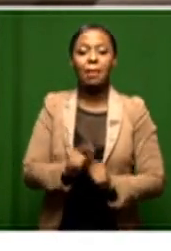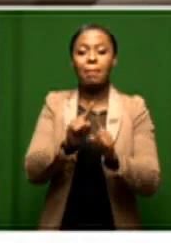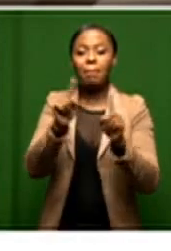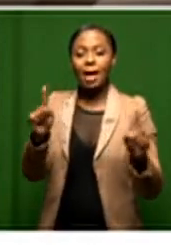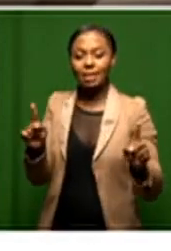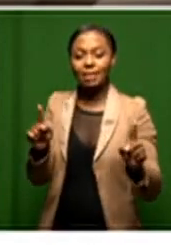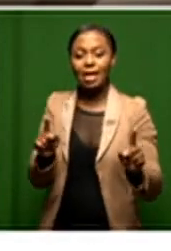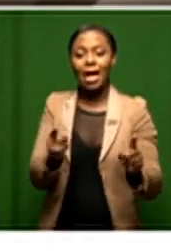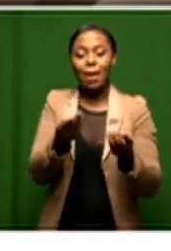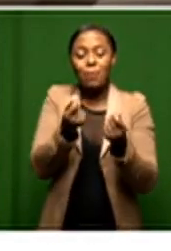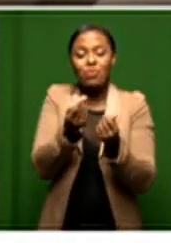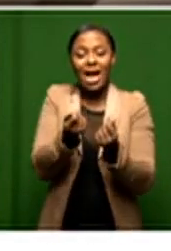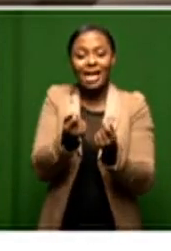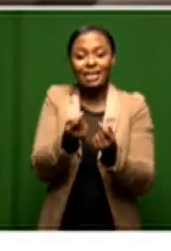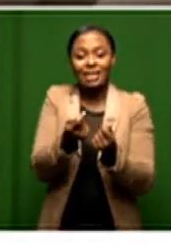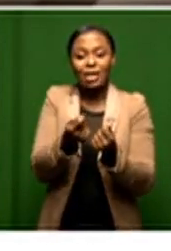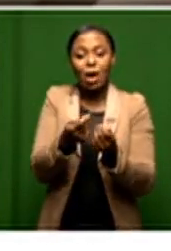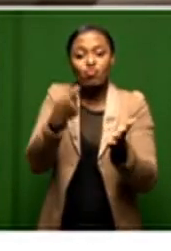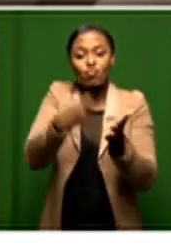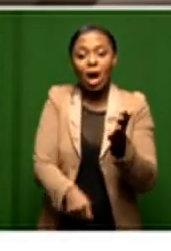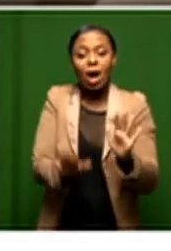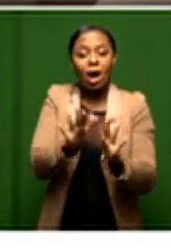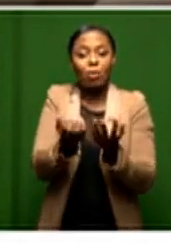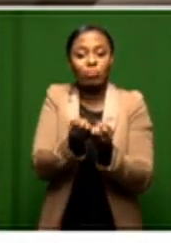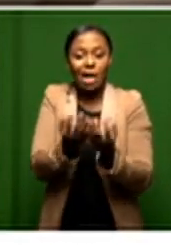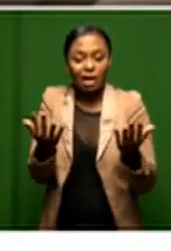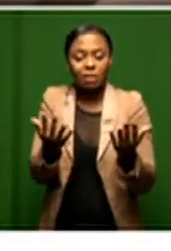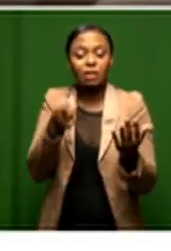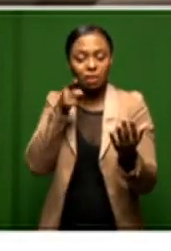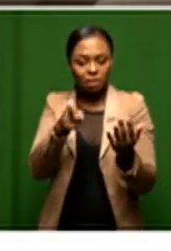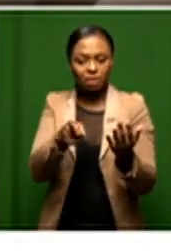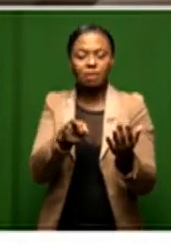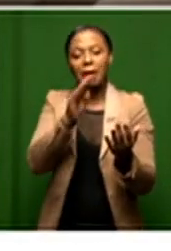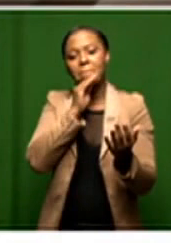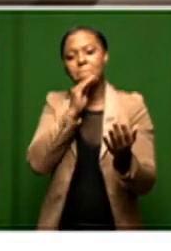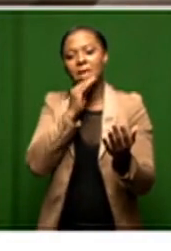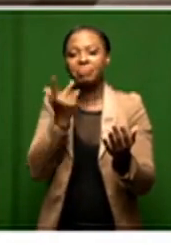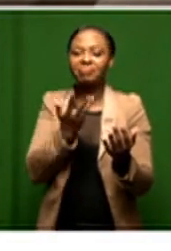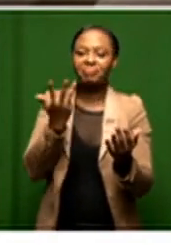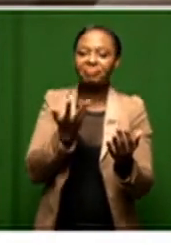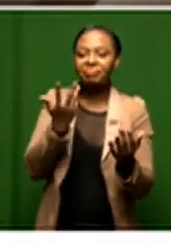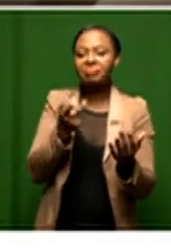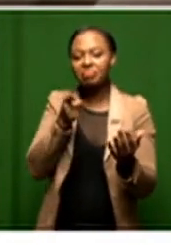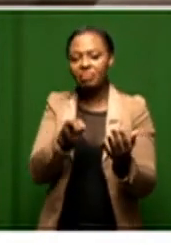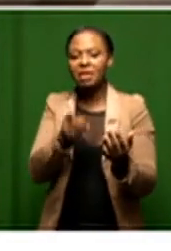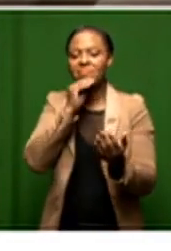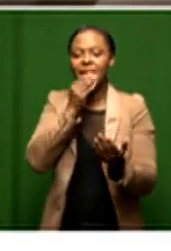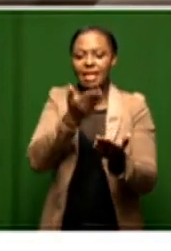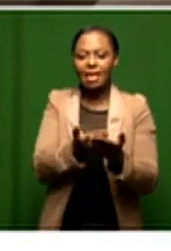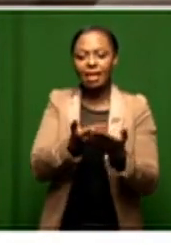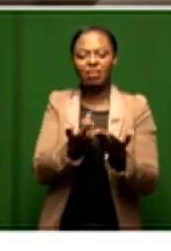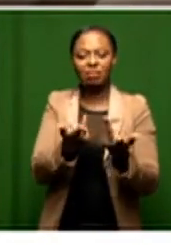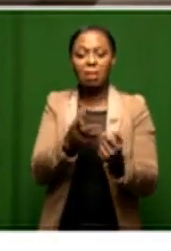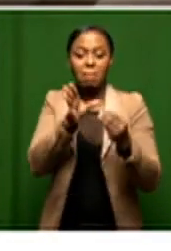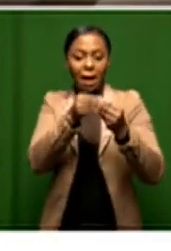range of prices and understanding what the upper limit of that could be, this is likely to cost medical